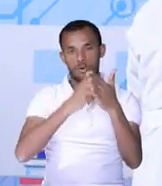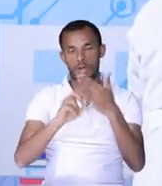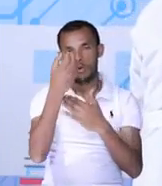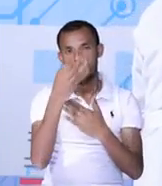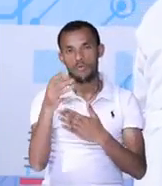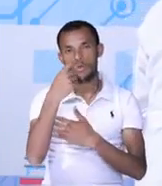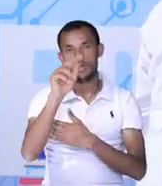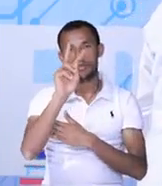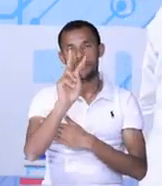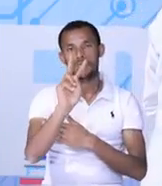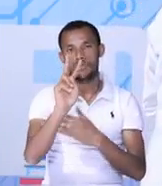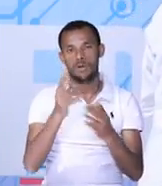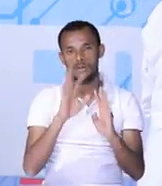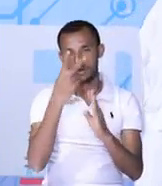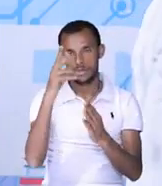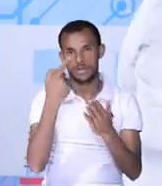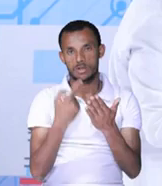this just this one.